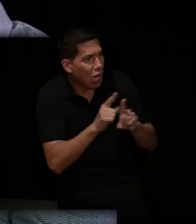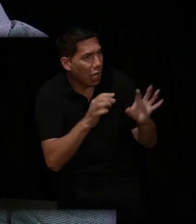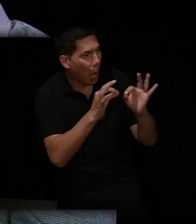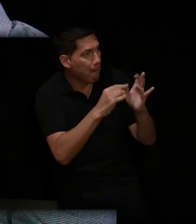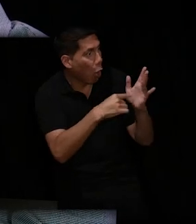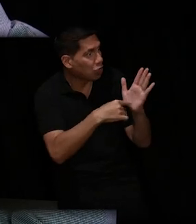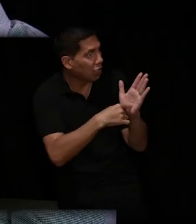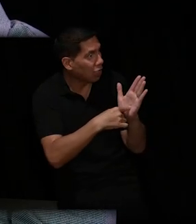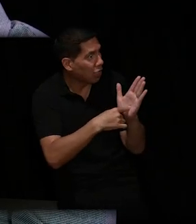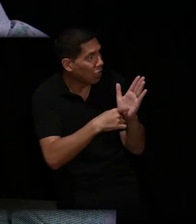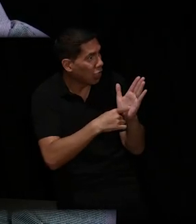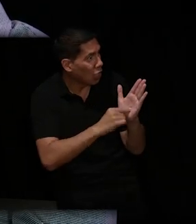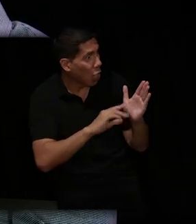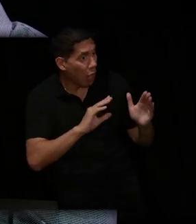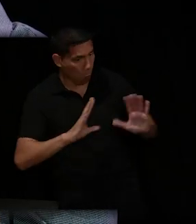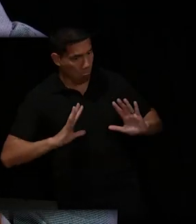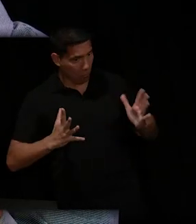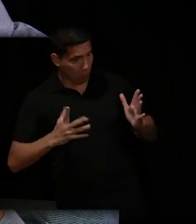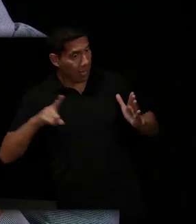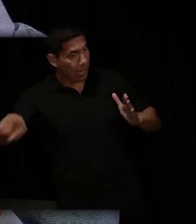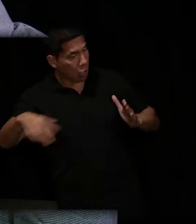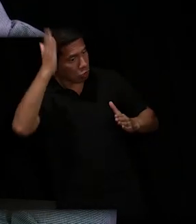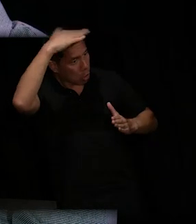of Donald Trump's tweets into